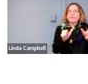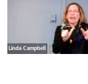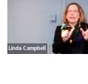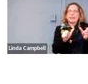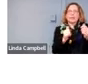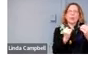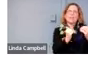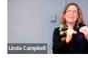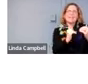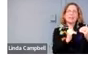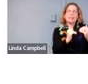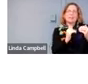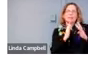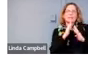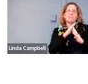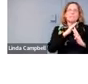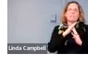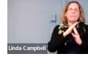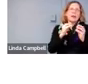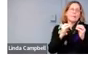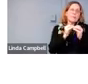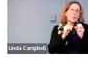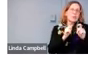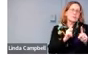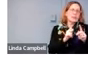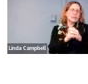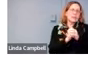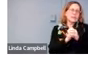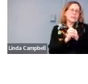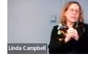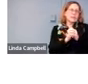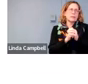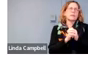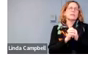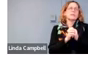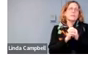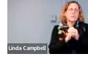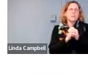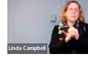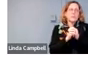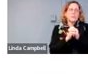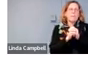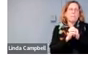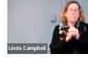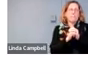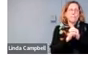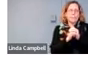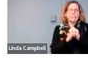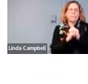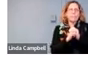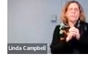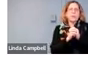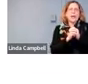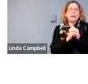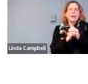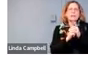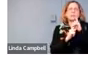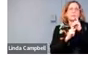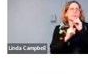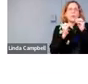Biosecurity is what you can do to prevent or limit the import or the introduction of these species.